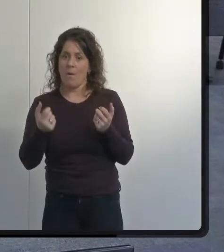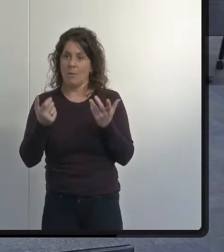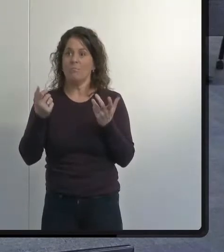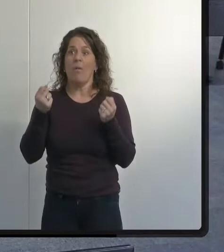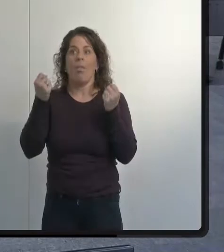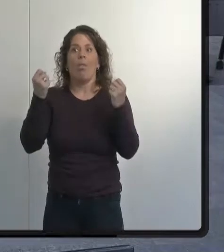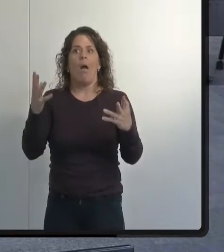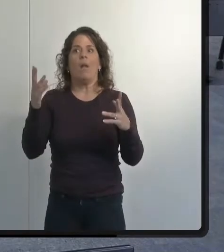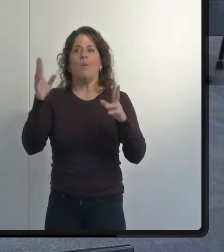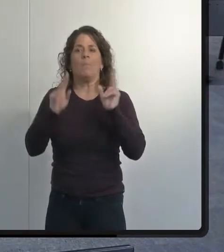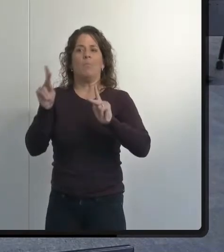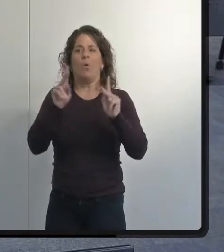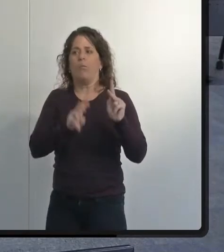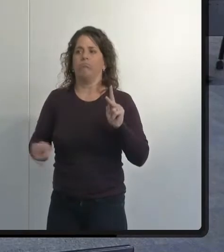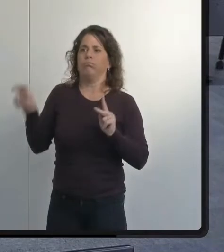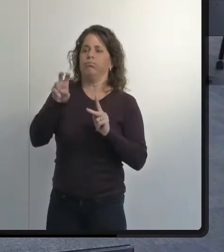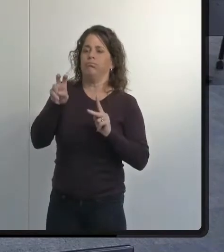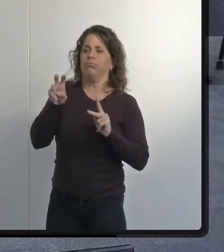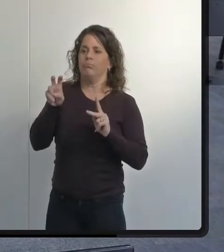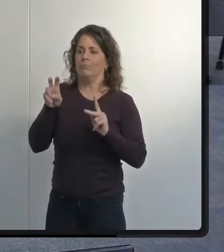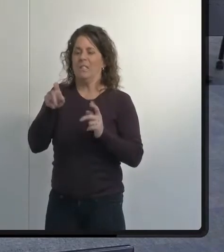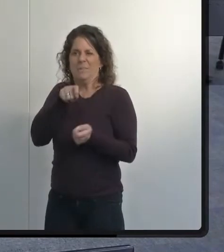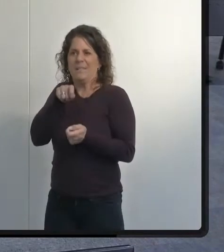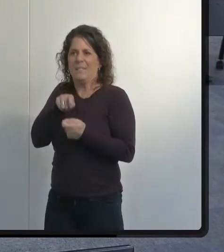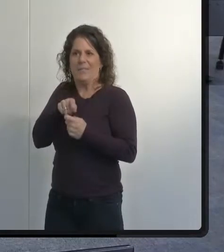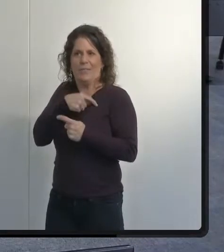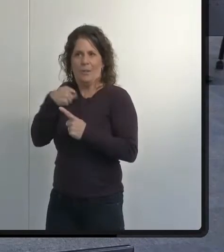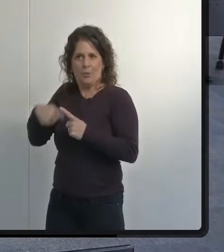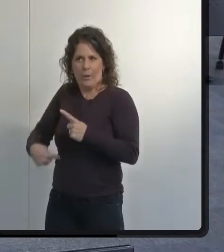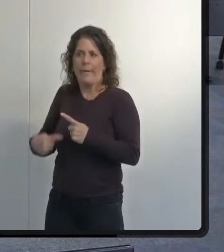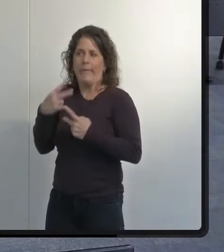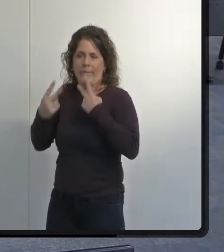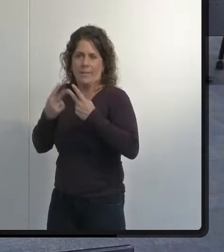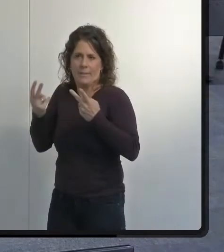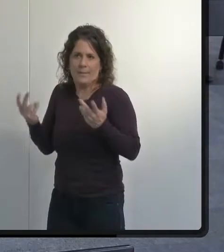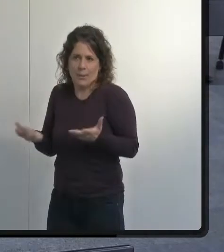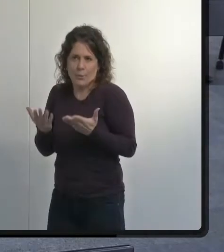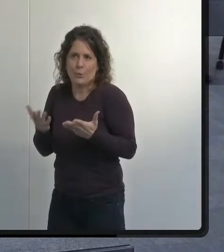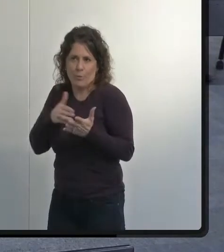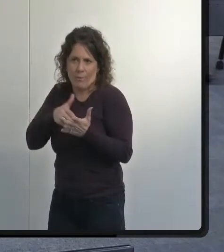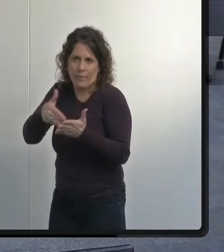tourism from China specifically. And,